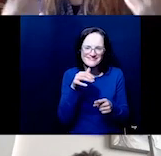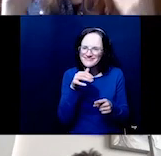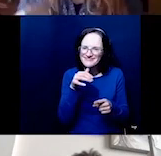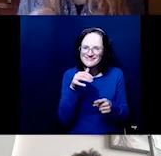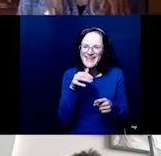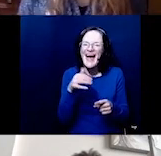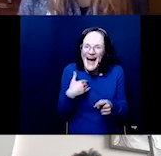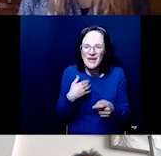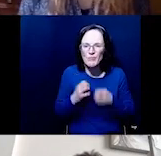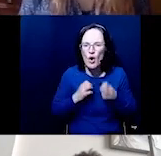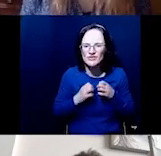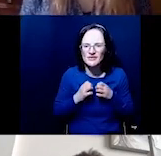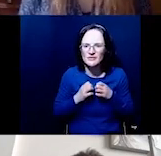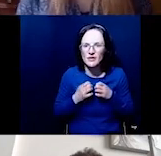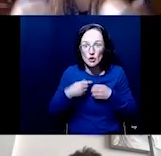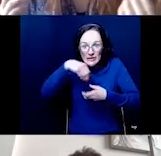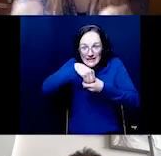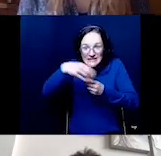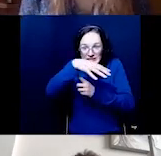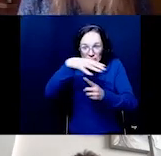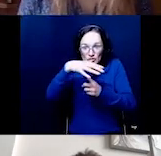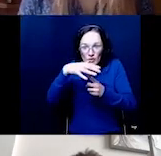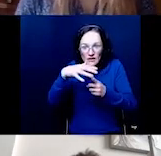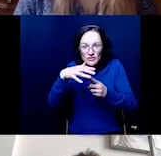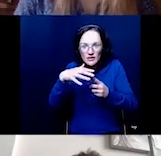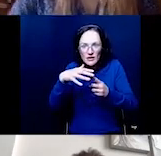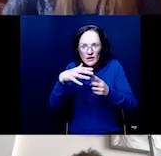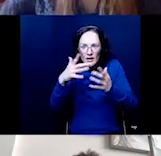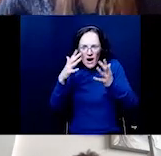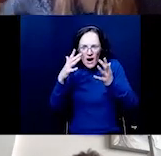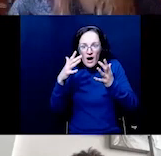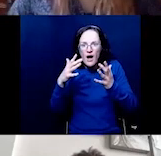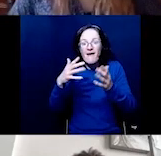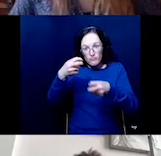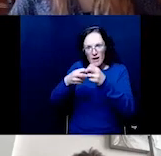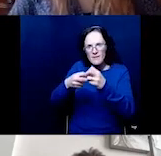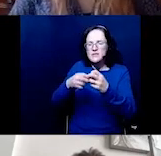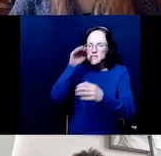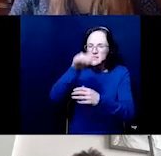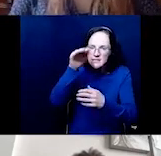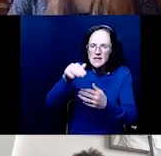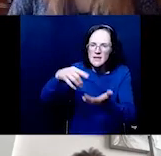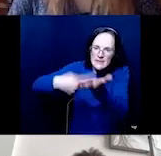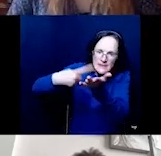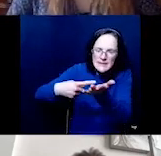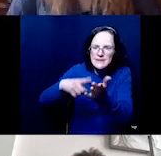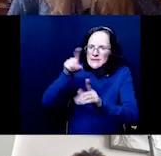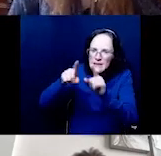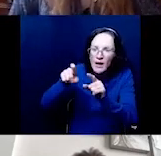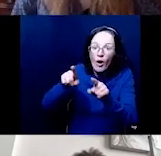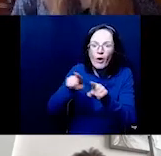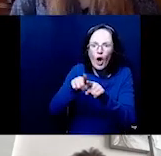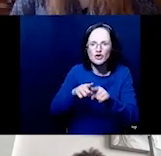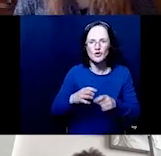emotionless. You're very emotionally attached to them. So it's very difficult on an emotional basis to always talk about them. And also you have